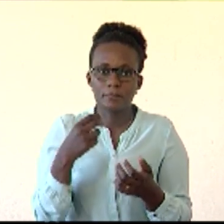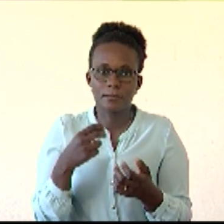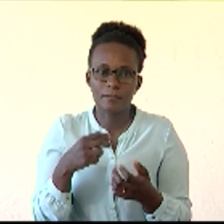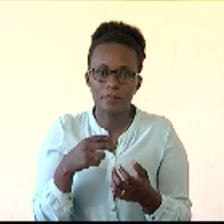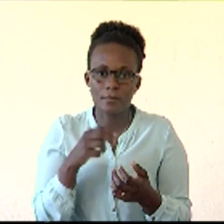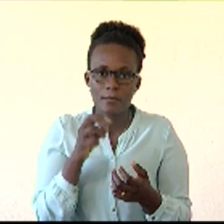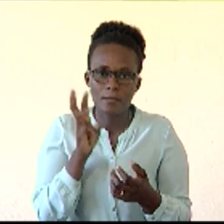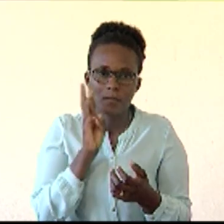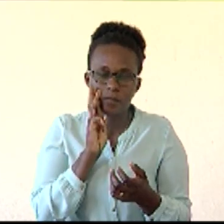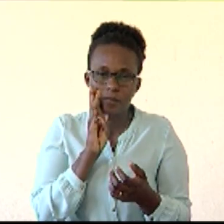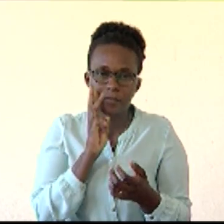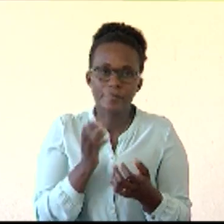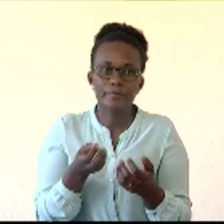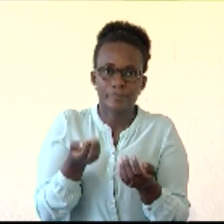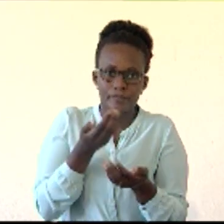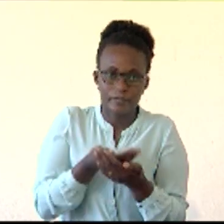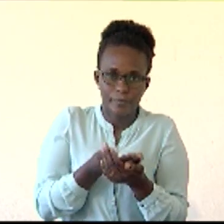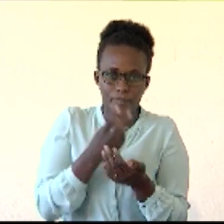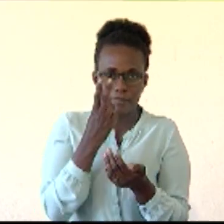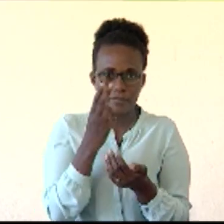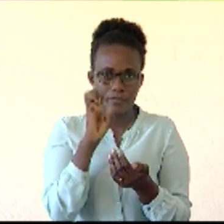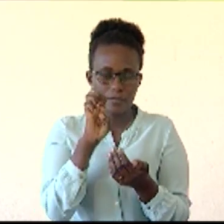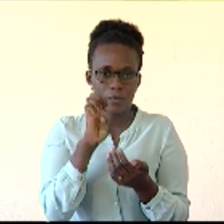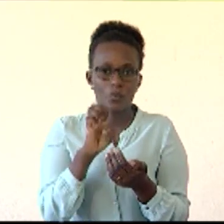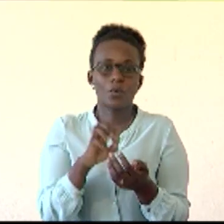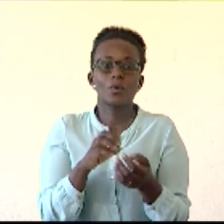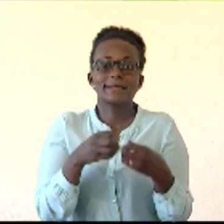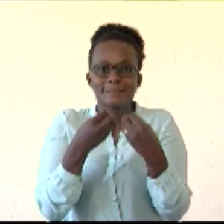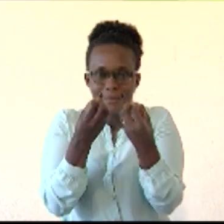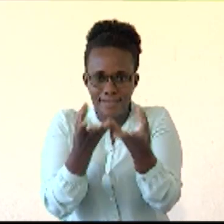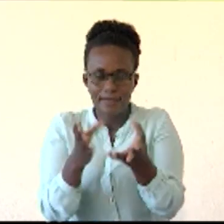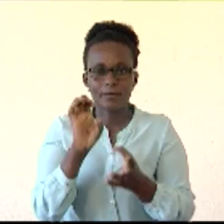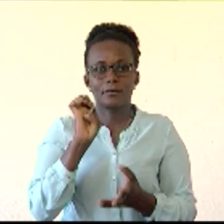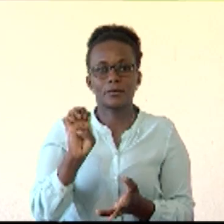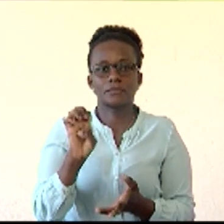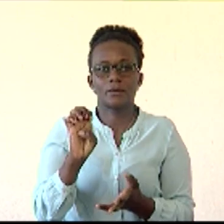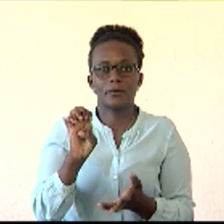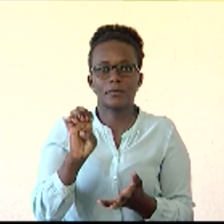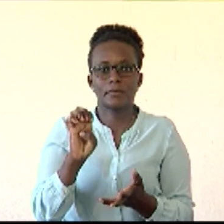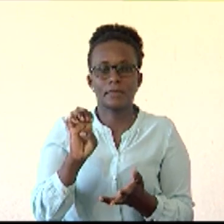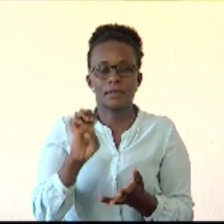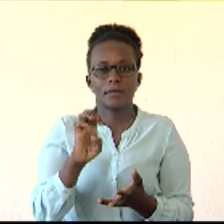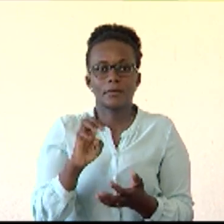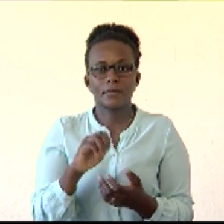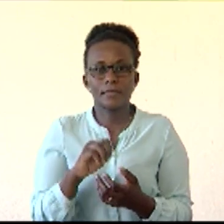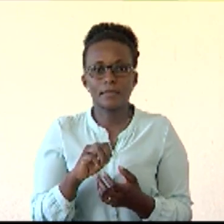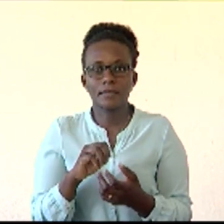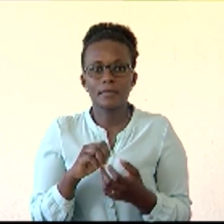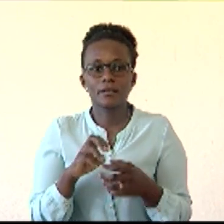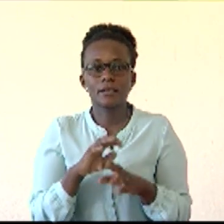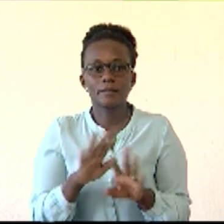because water will be reduced. If water is reduced, so you have the reduction of